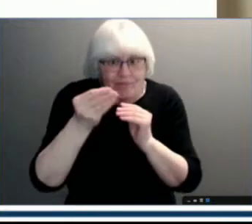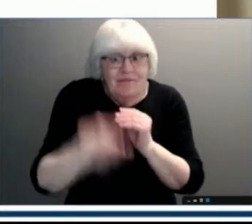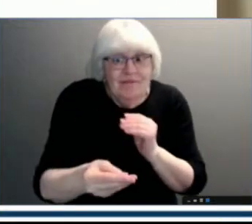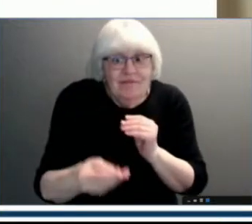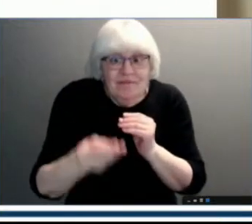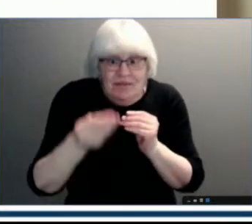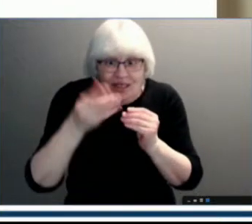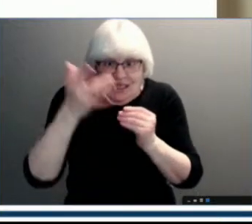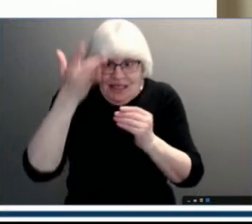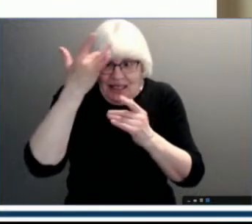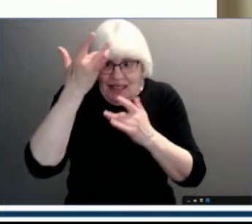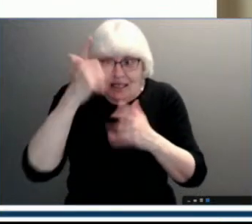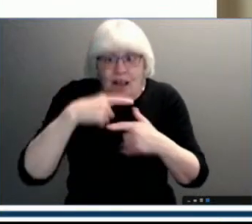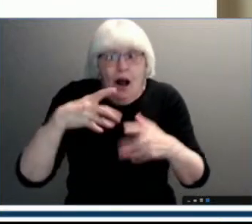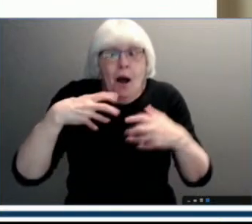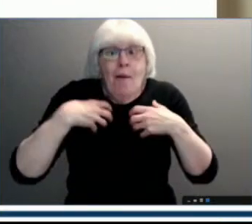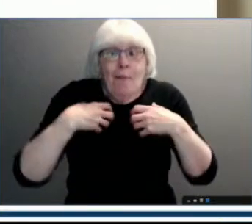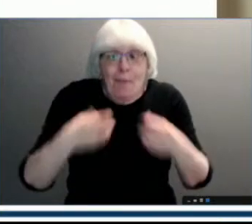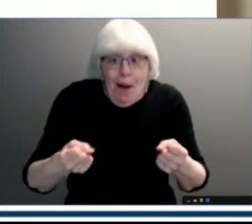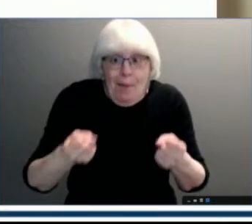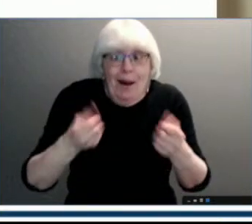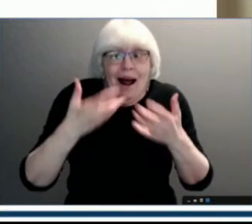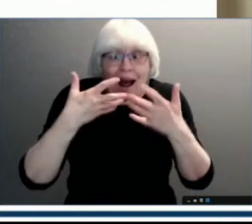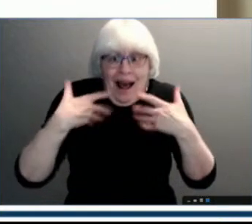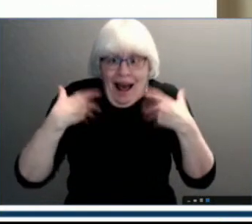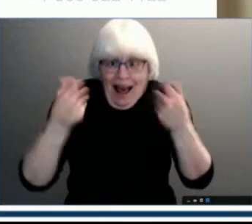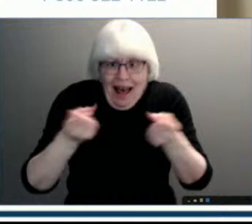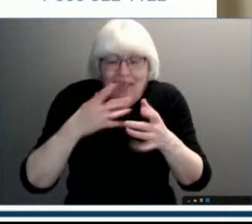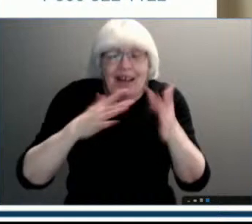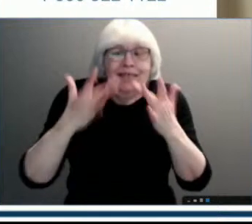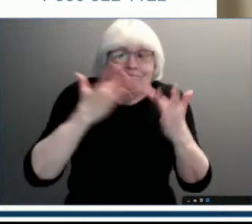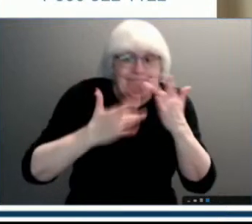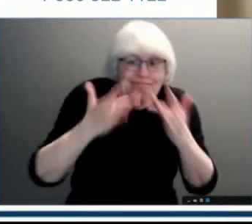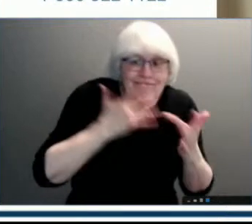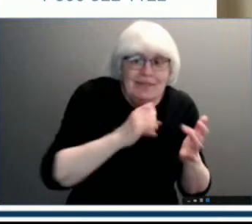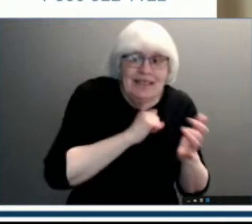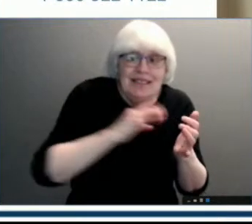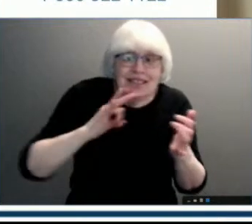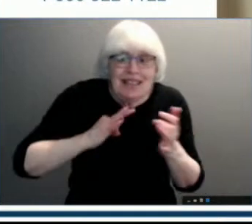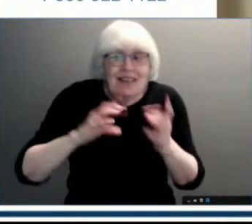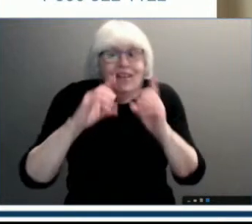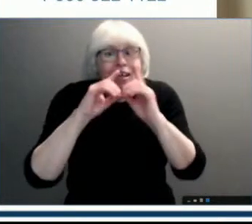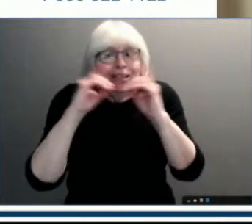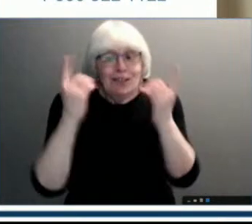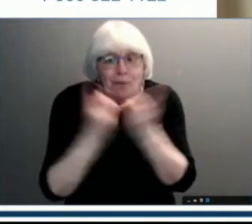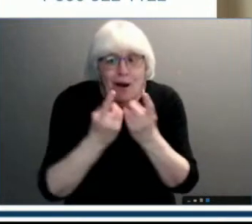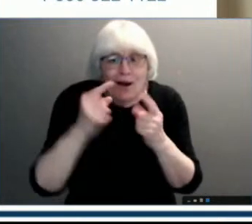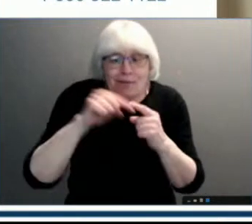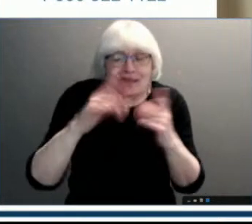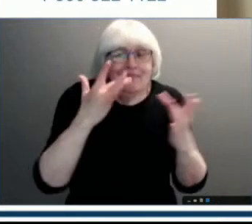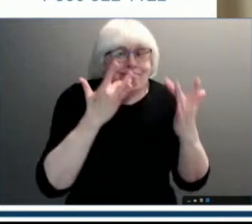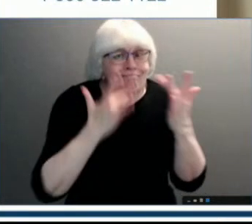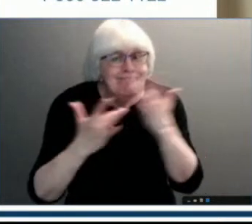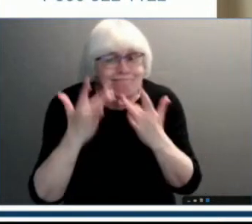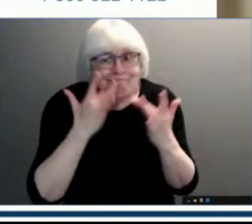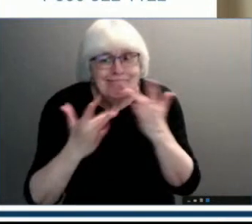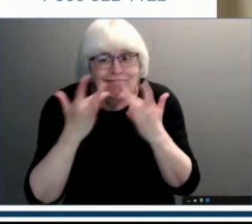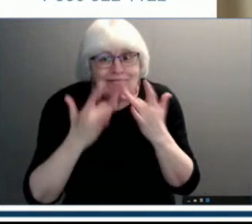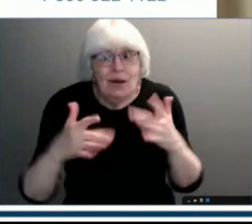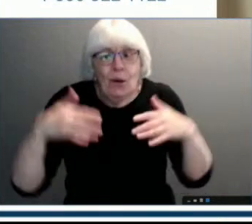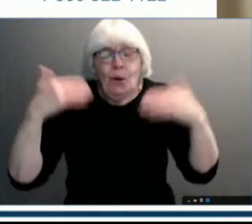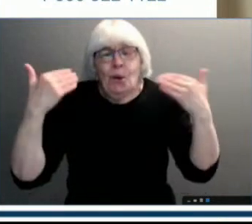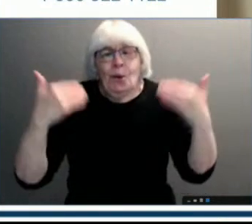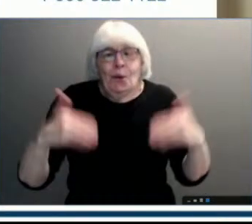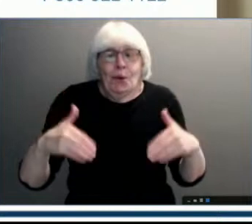about how stretched the resources at the Department of Health and working in healthcare are. They're stretched. So for